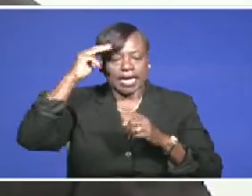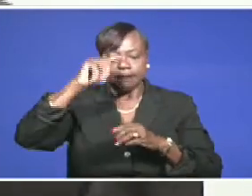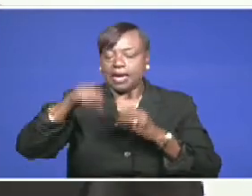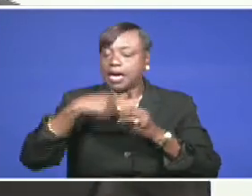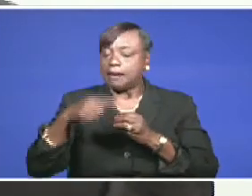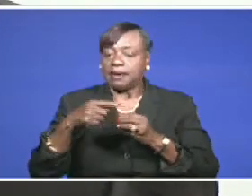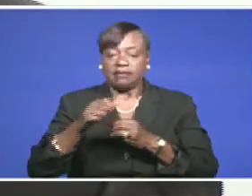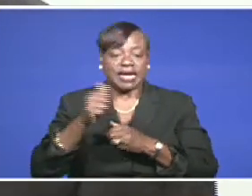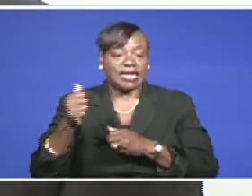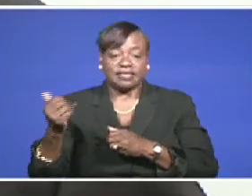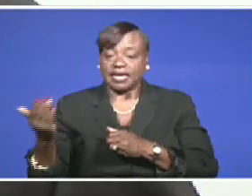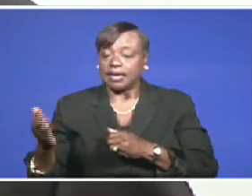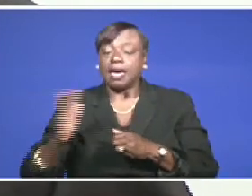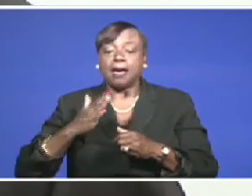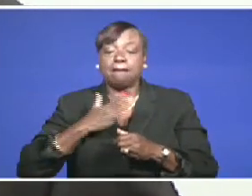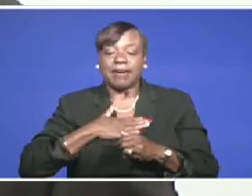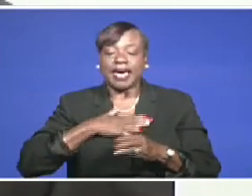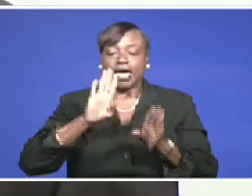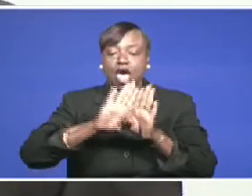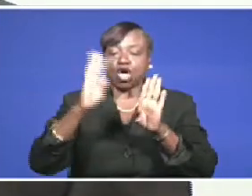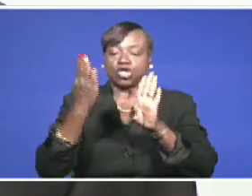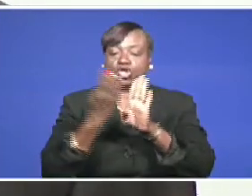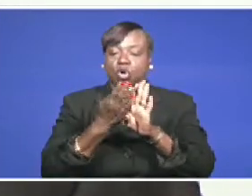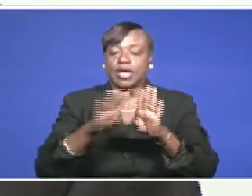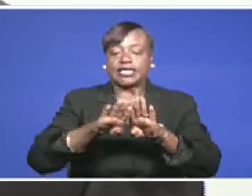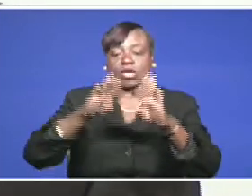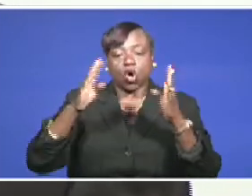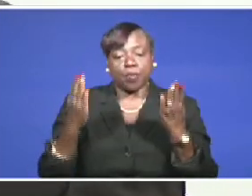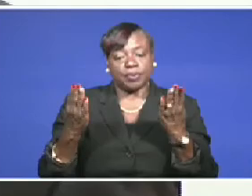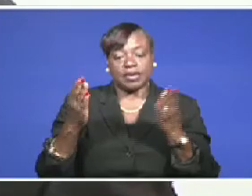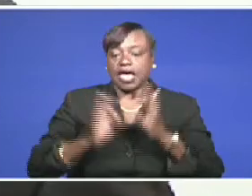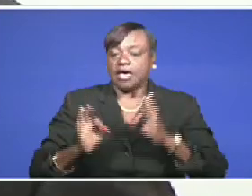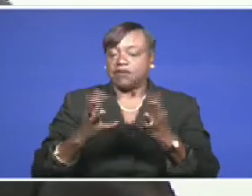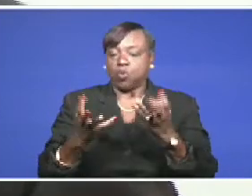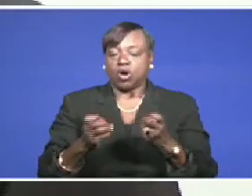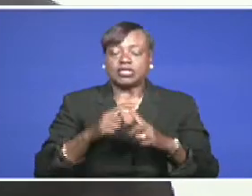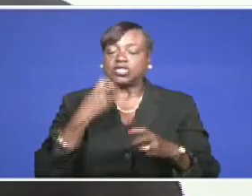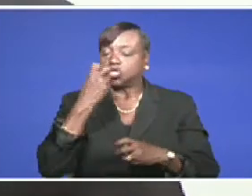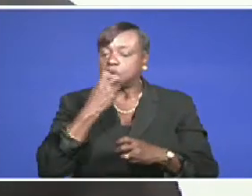My door is also open if he deems it necessary to speak to me about anything.